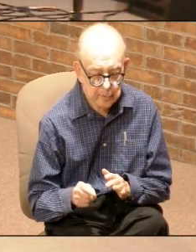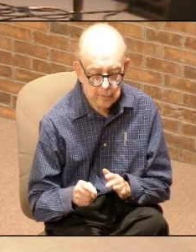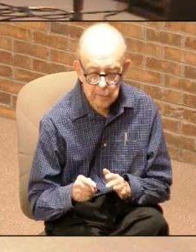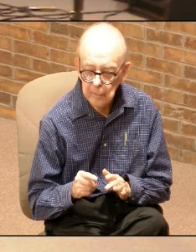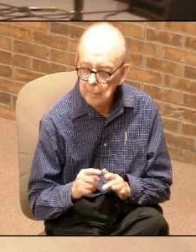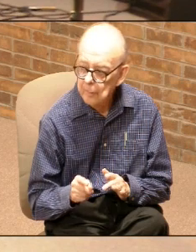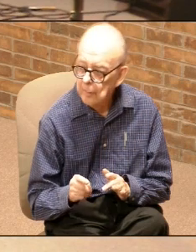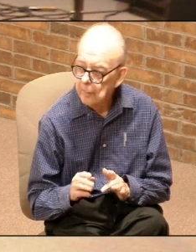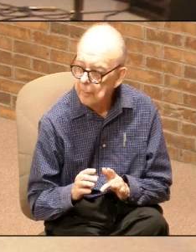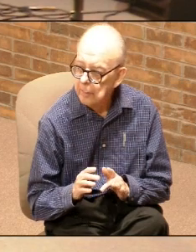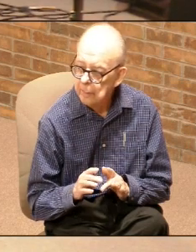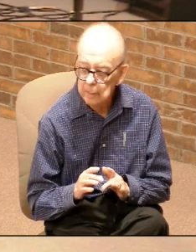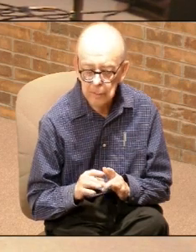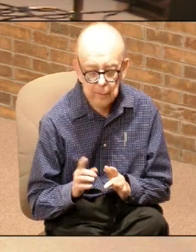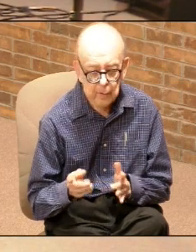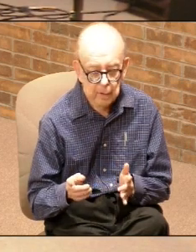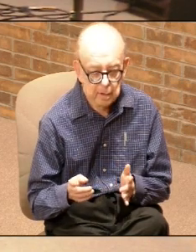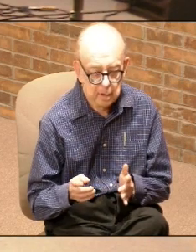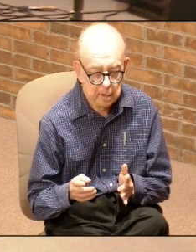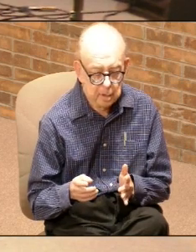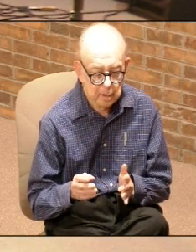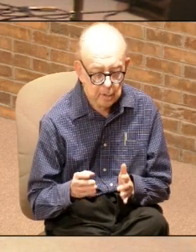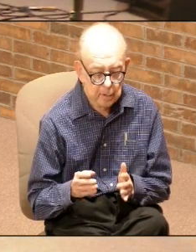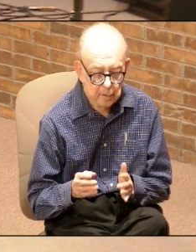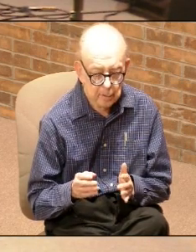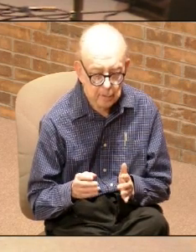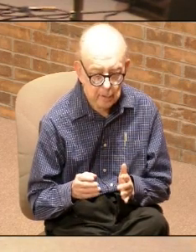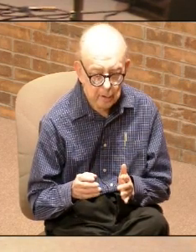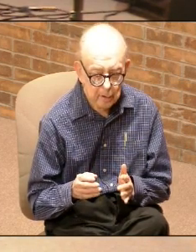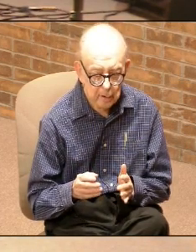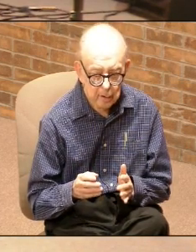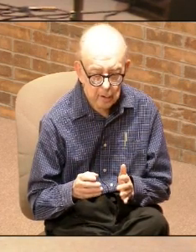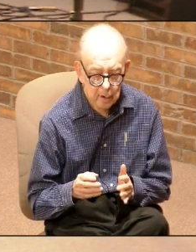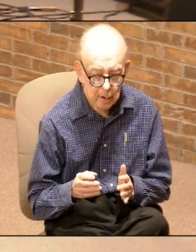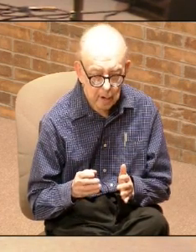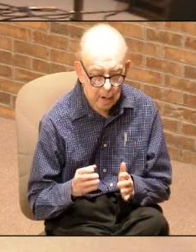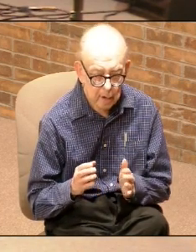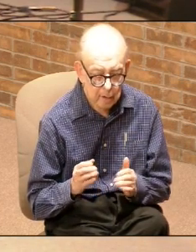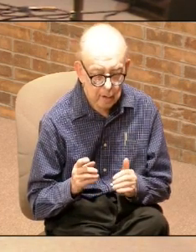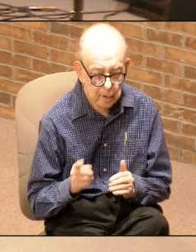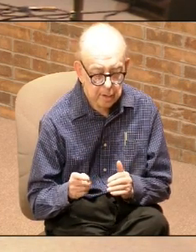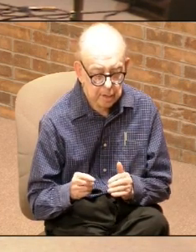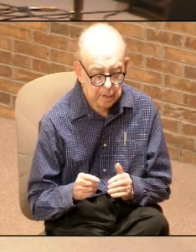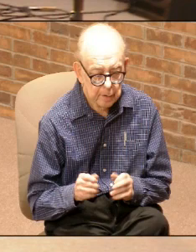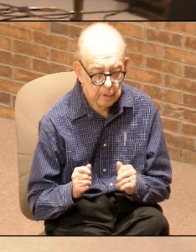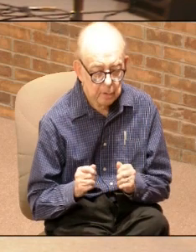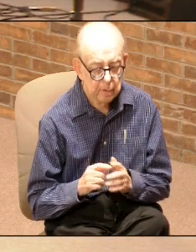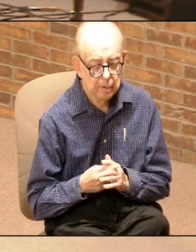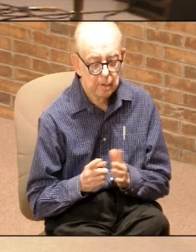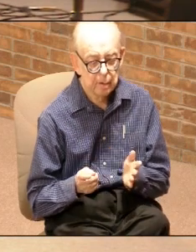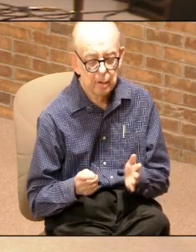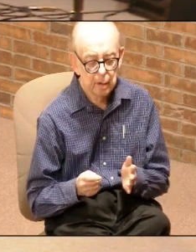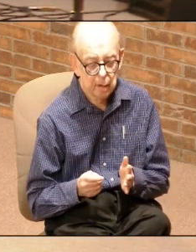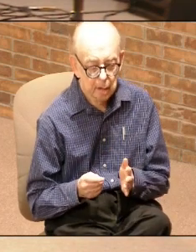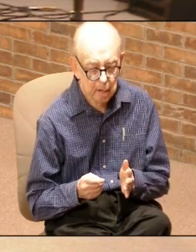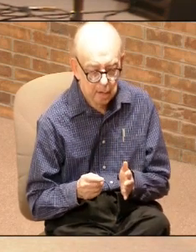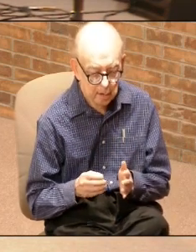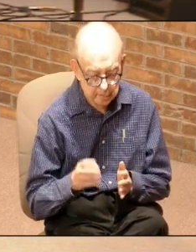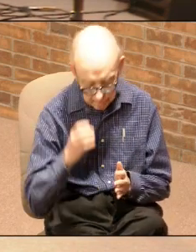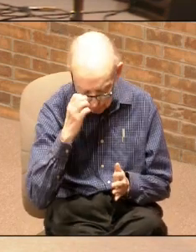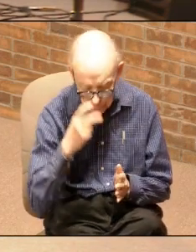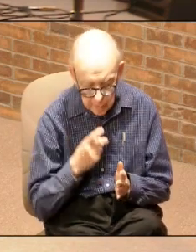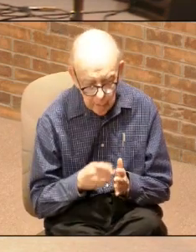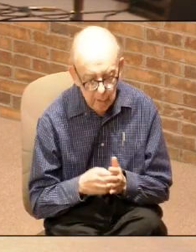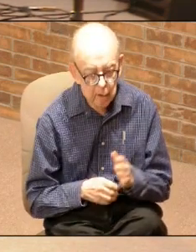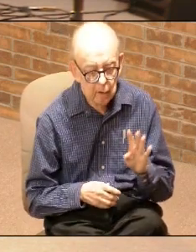I've got them up here, and so I'm expecting, I hope, to keep up. So let's start with Ephesians